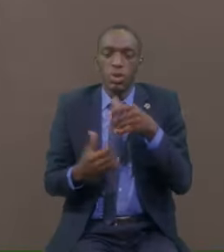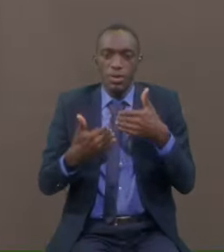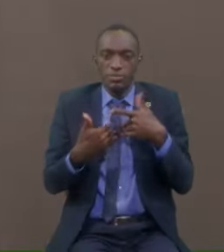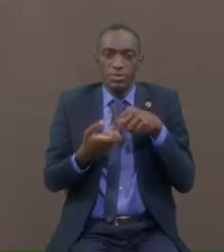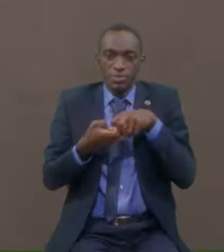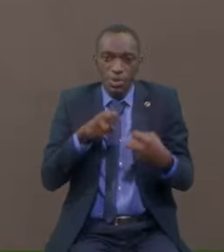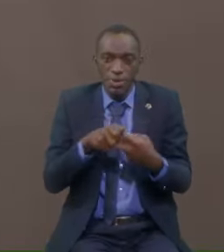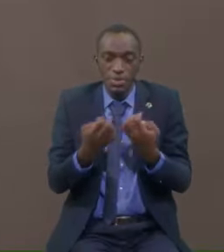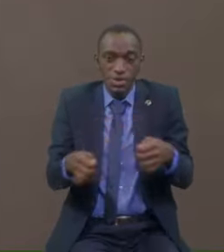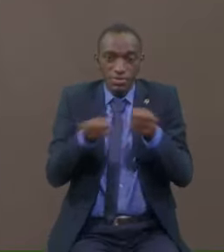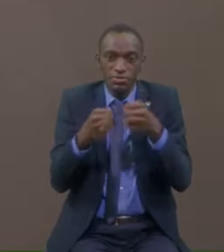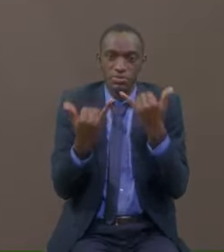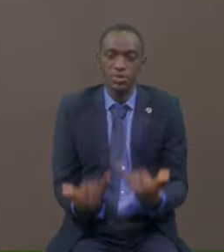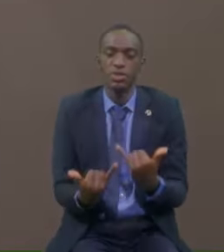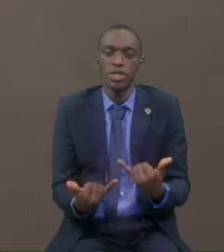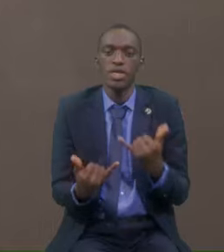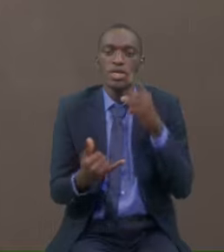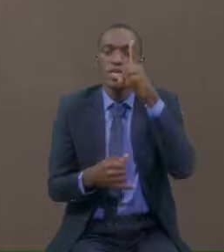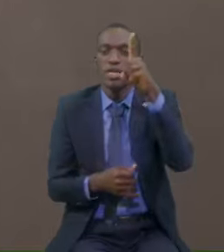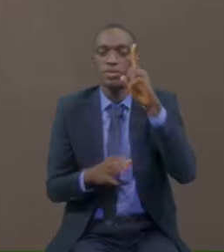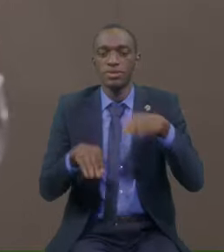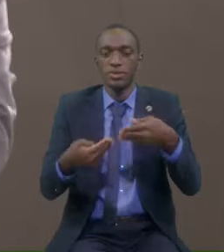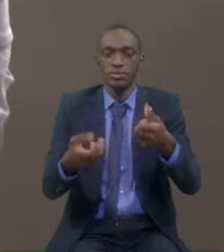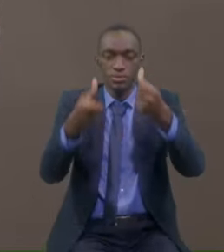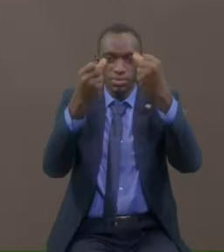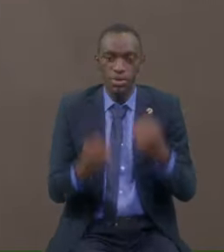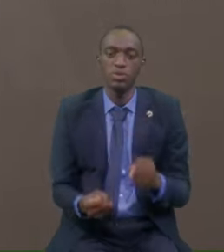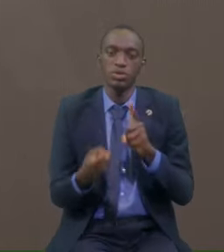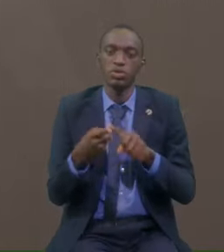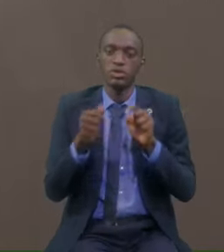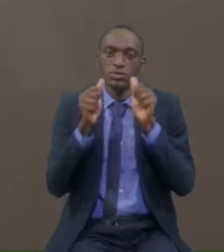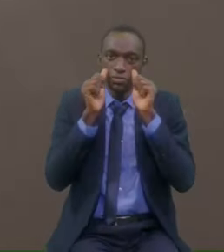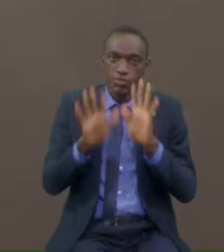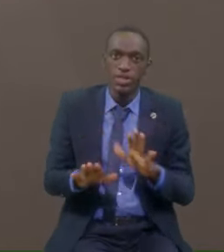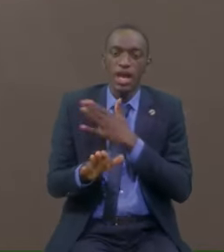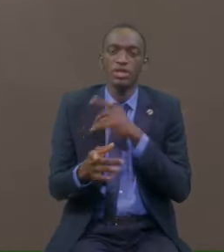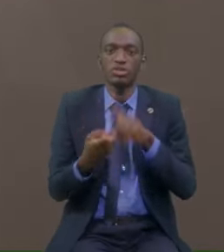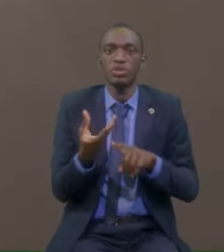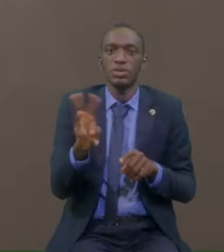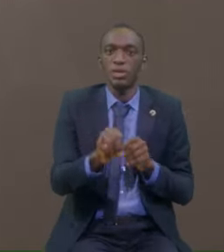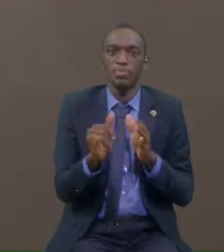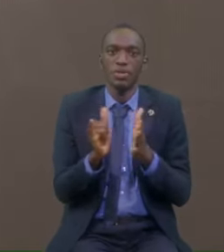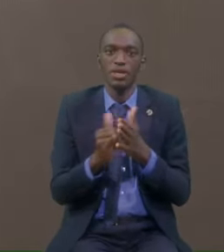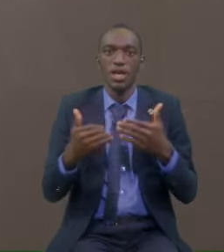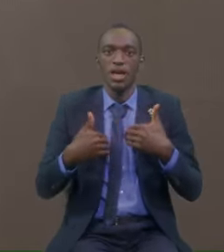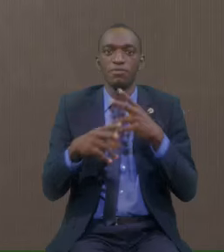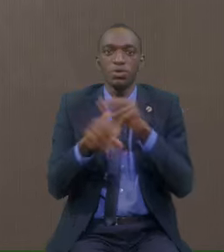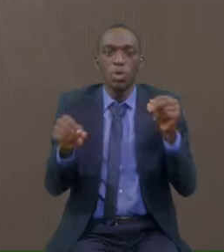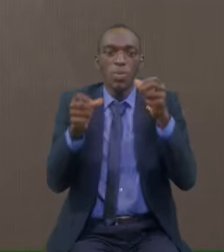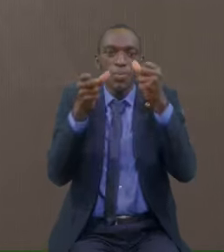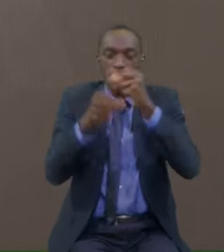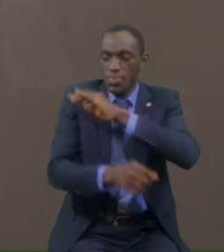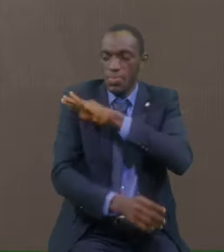he giveth power to the faint, and to them that have no might, he